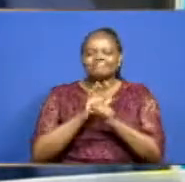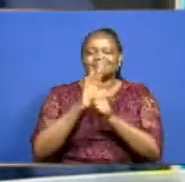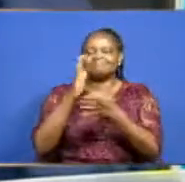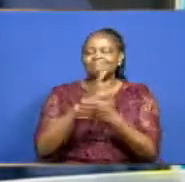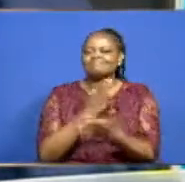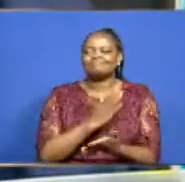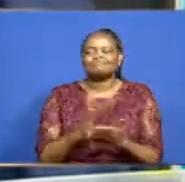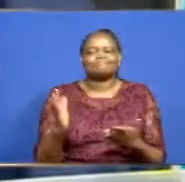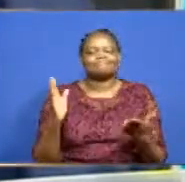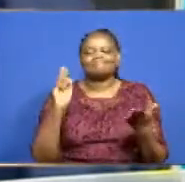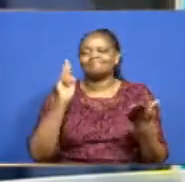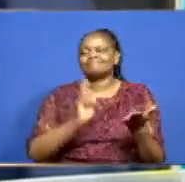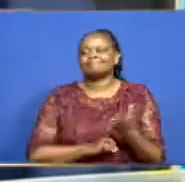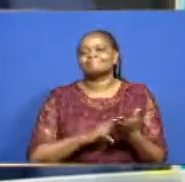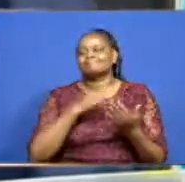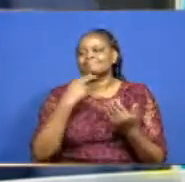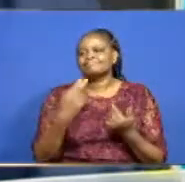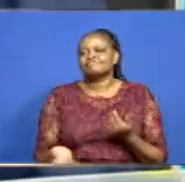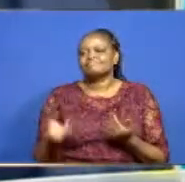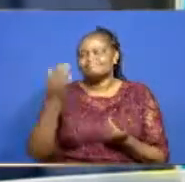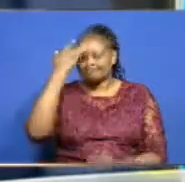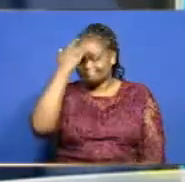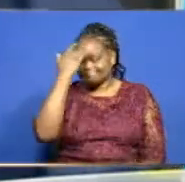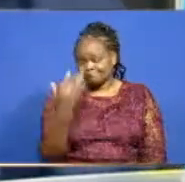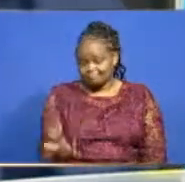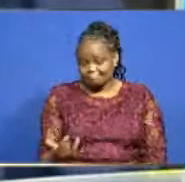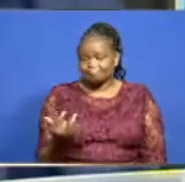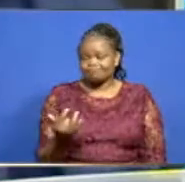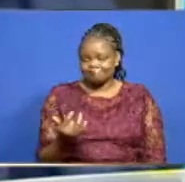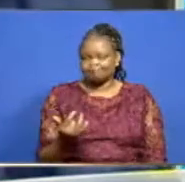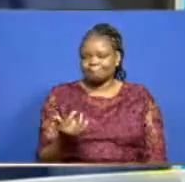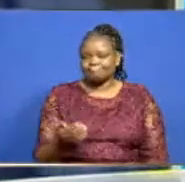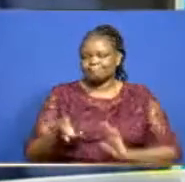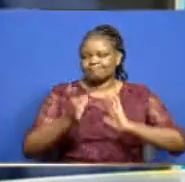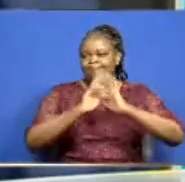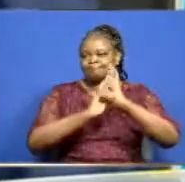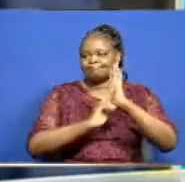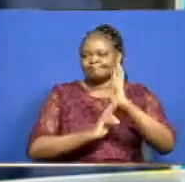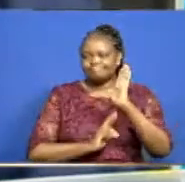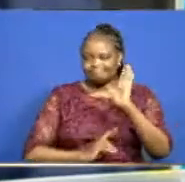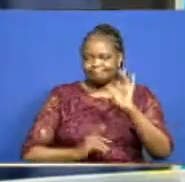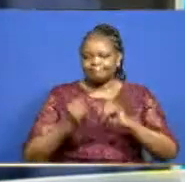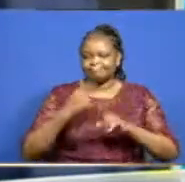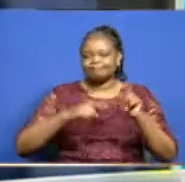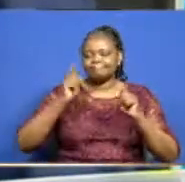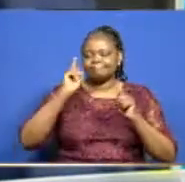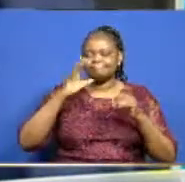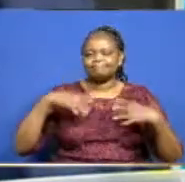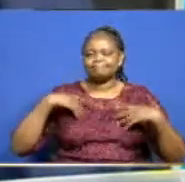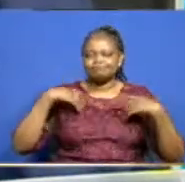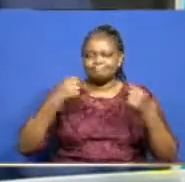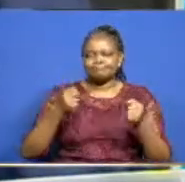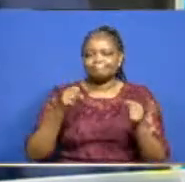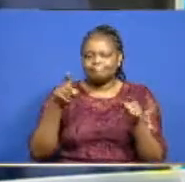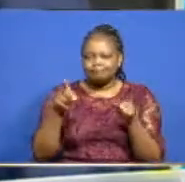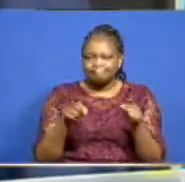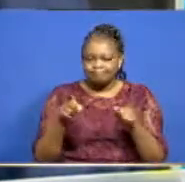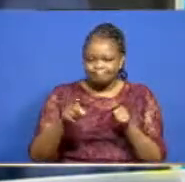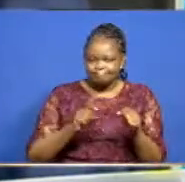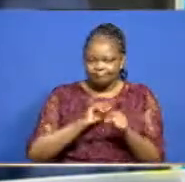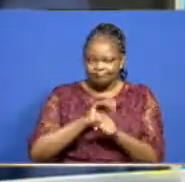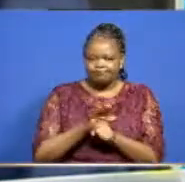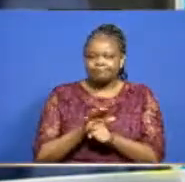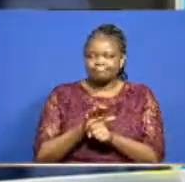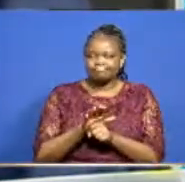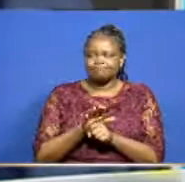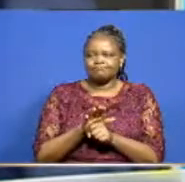their knees because of the restrictions that were put in place by the government through the Ministry of Health to curb the spread of COVID-19. Among these